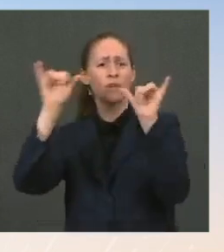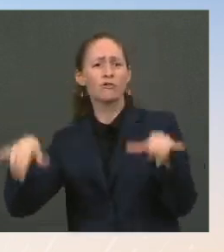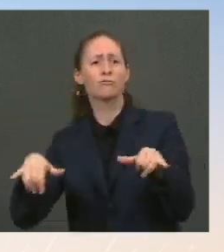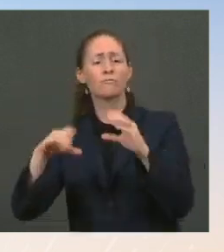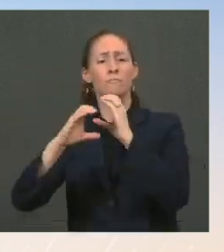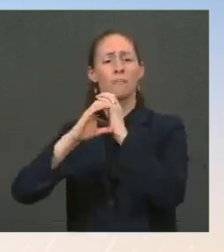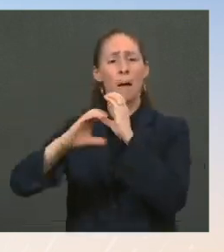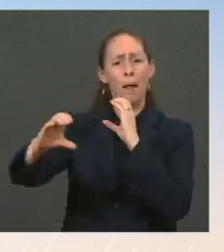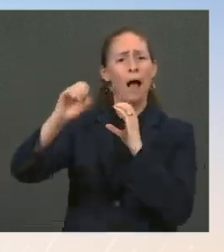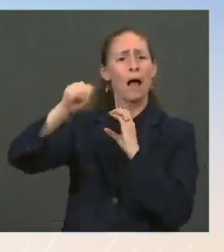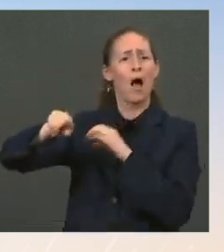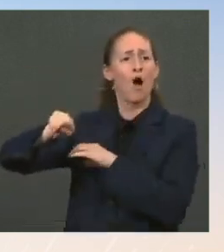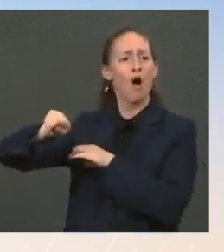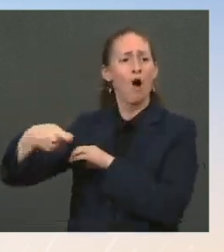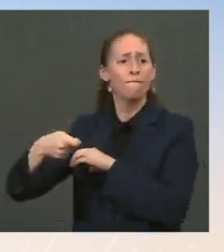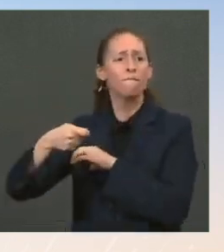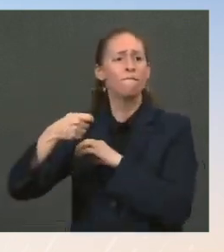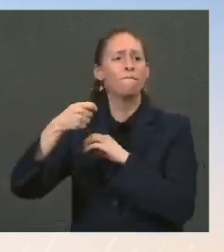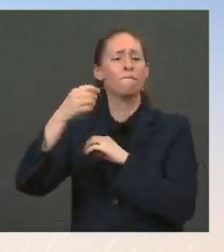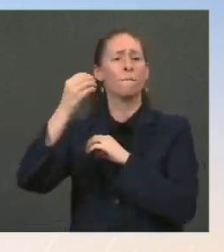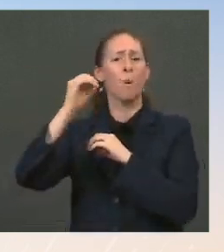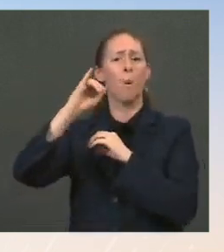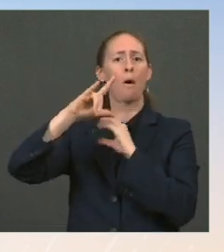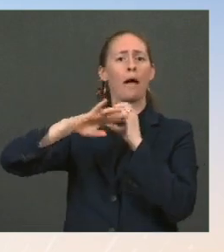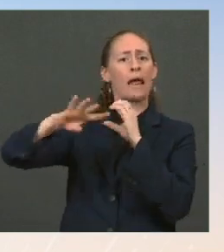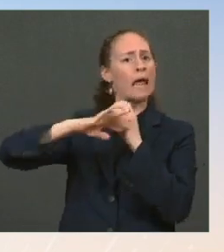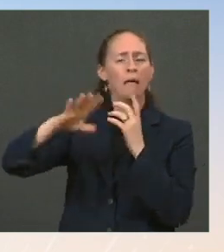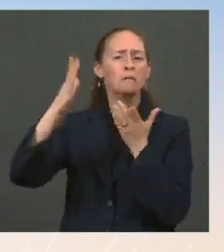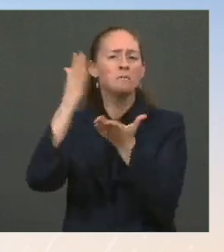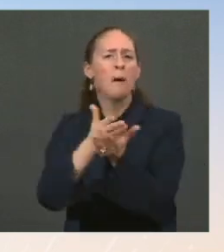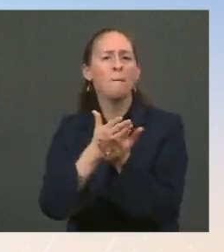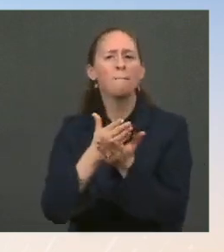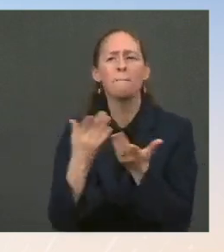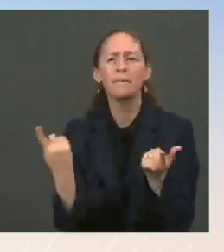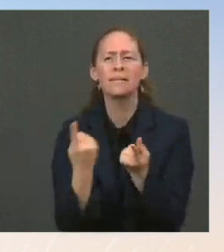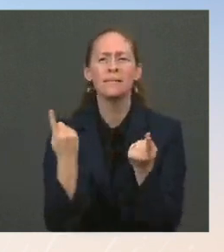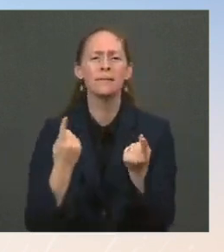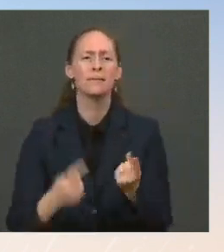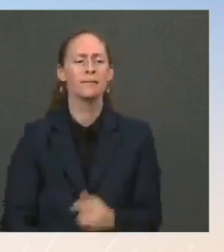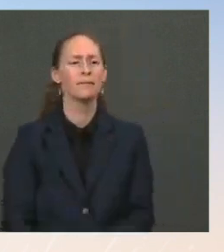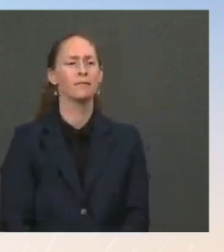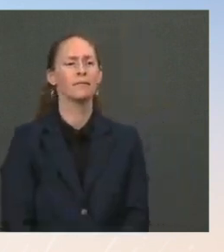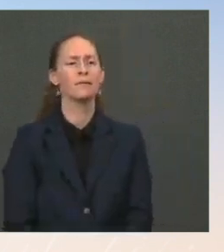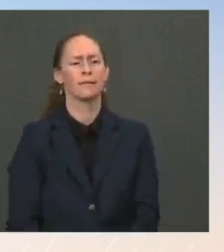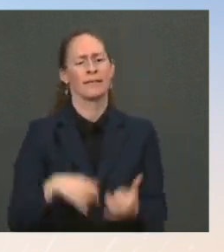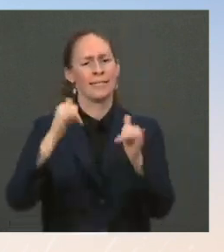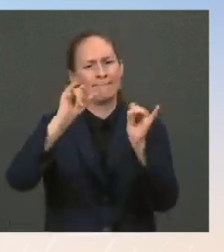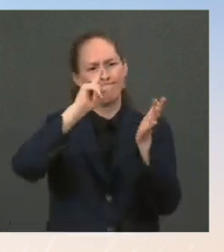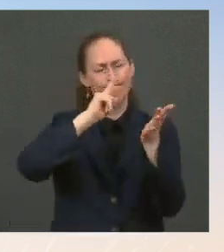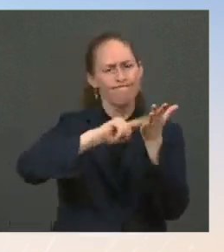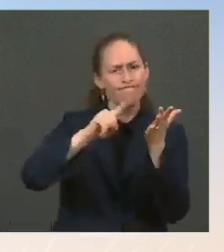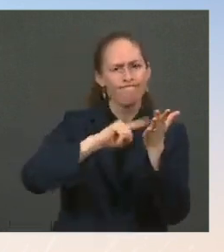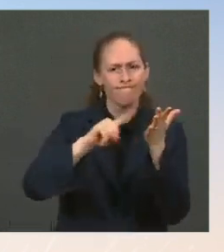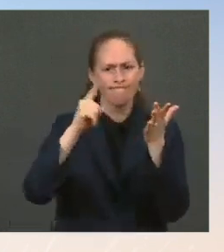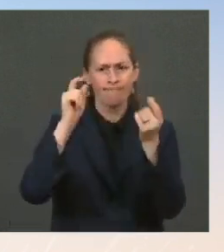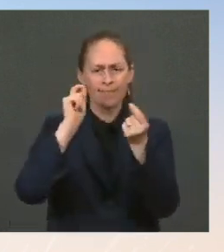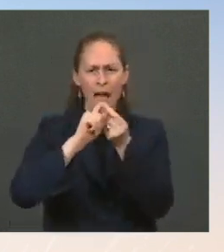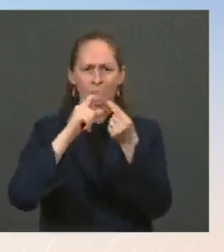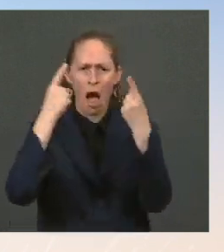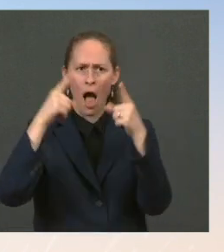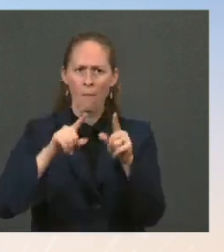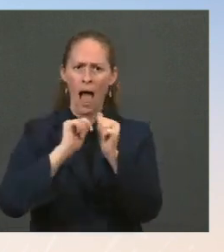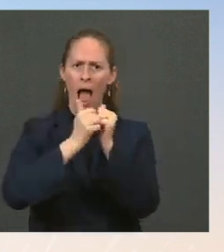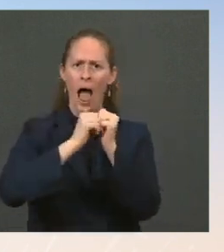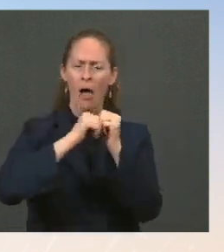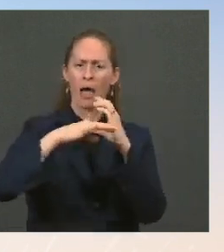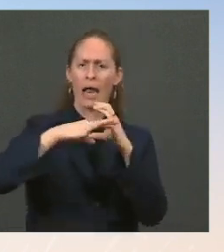What are your thoughts on that? Well, again, I think there, as we've seen, and there's been an ongoing investigation about what exactly was the root cause here, so I don't want to kind of speak